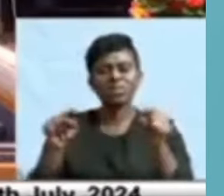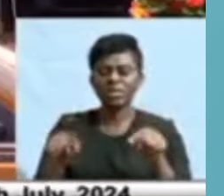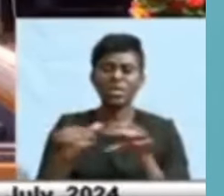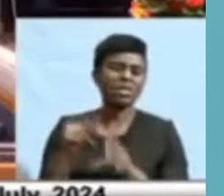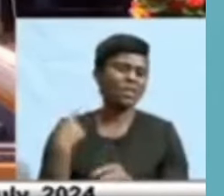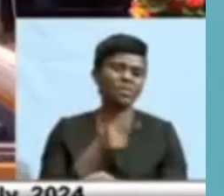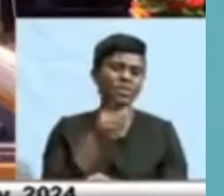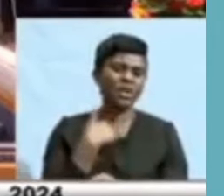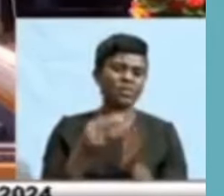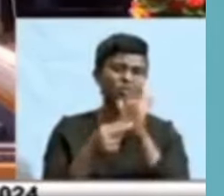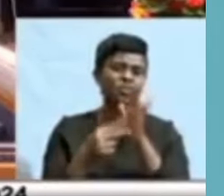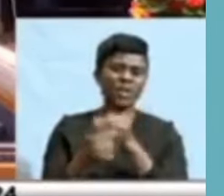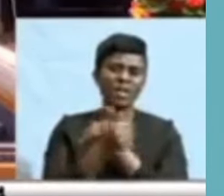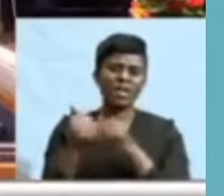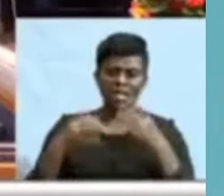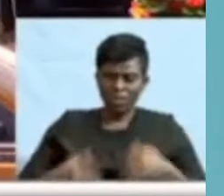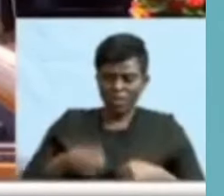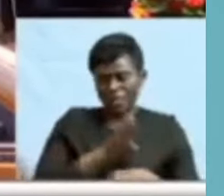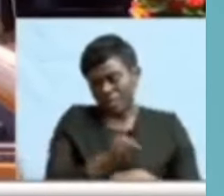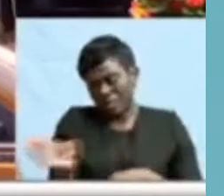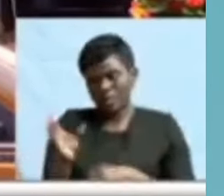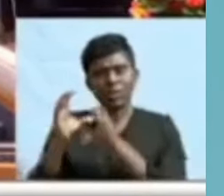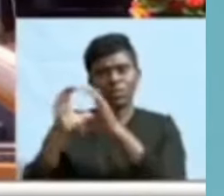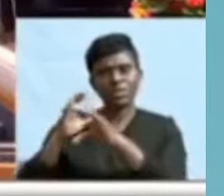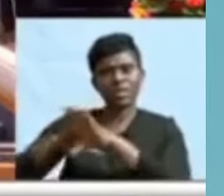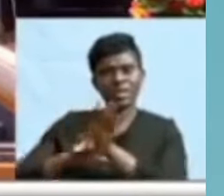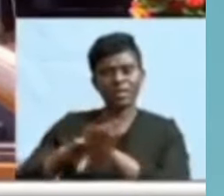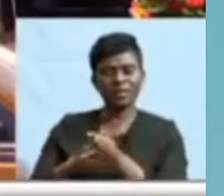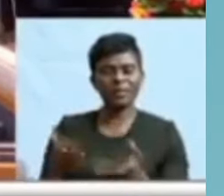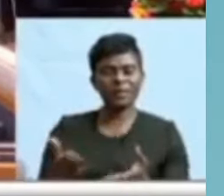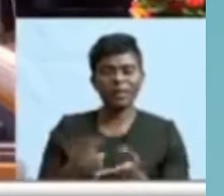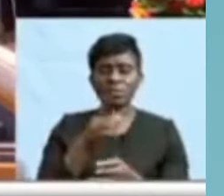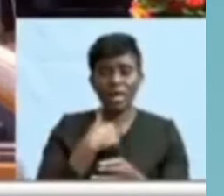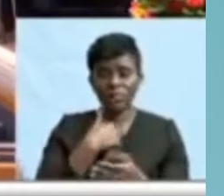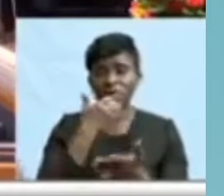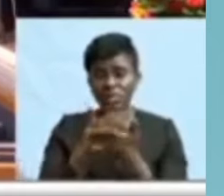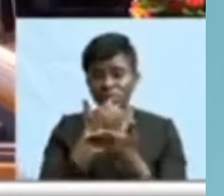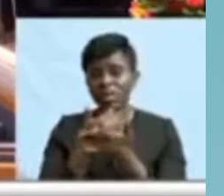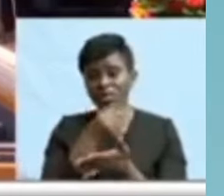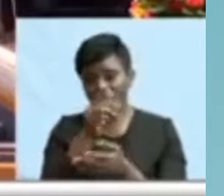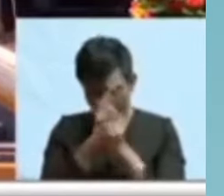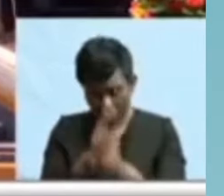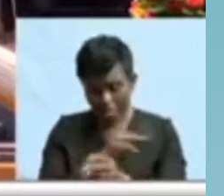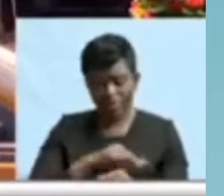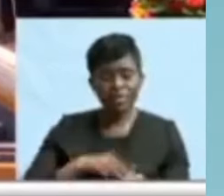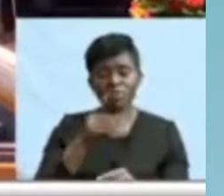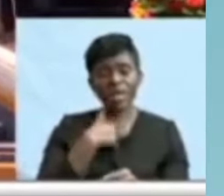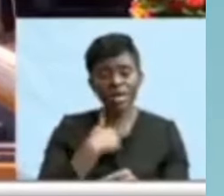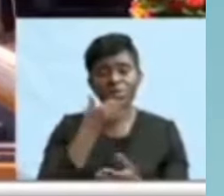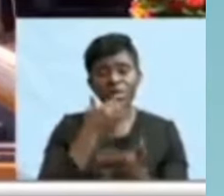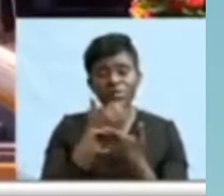House showing that anybody diverted containers? Do you have any evidence, honorable member?